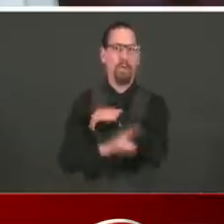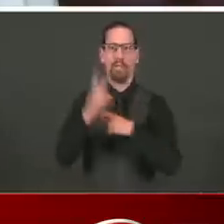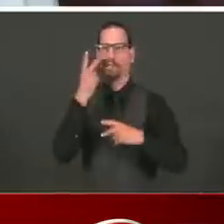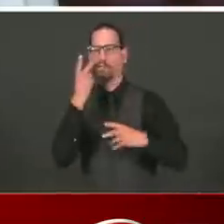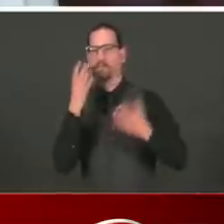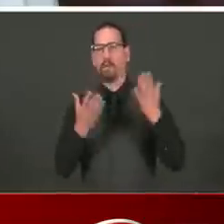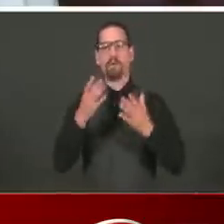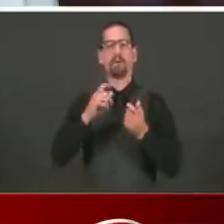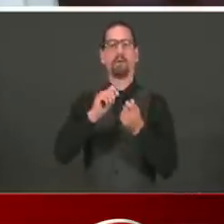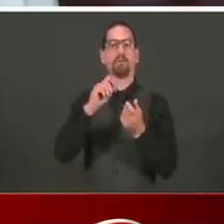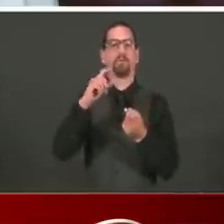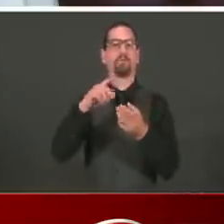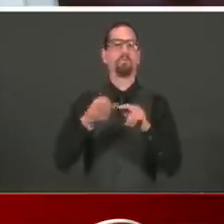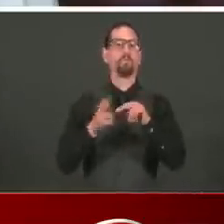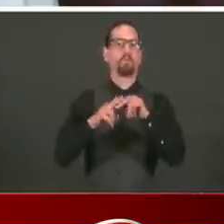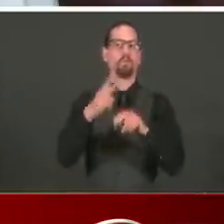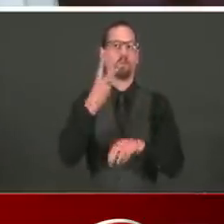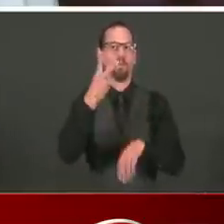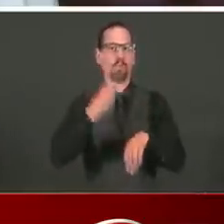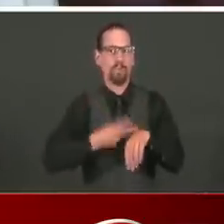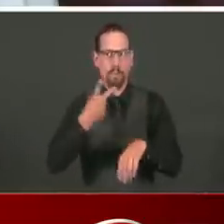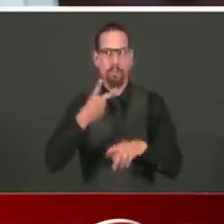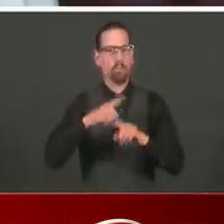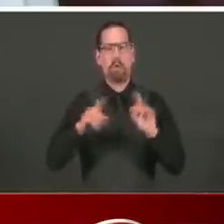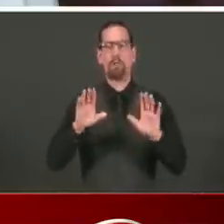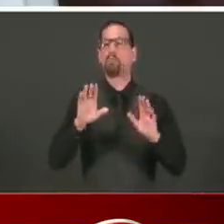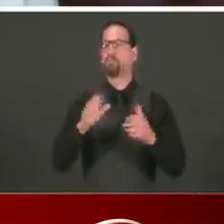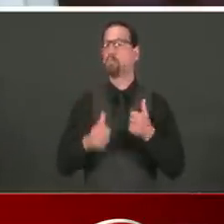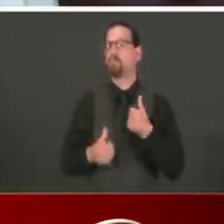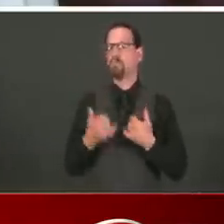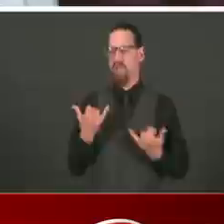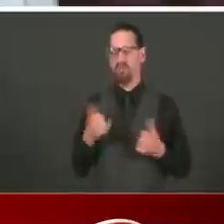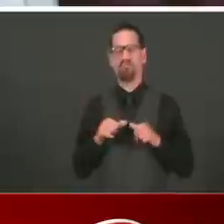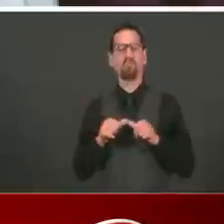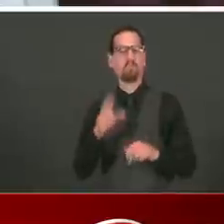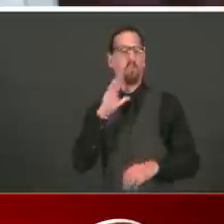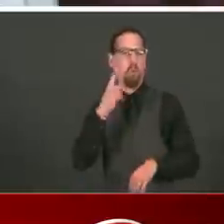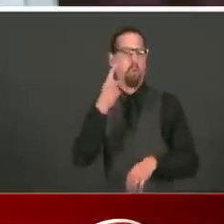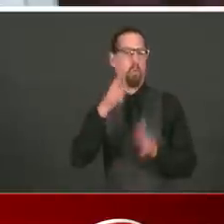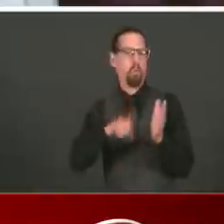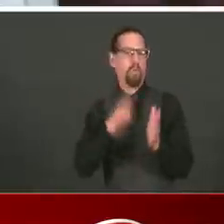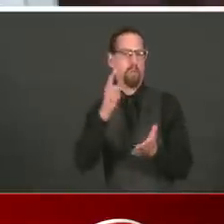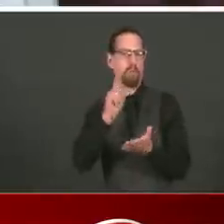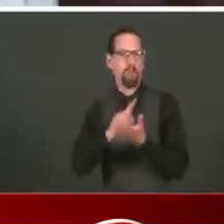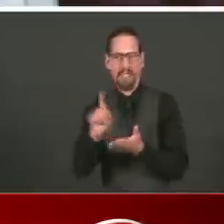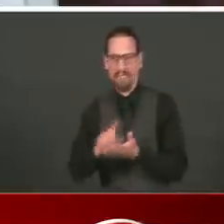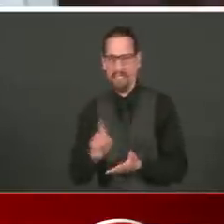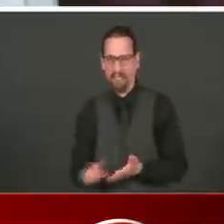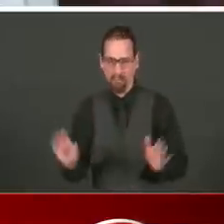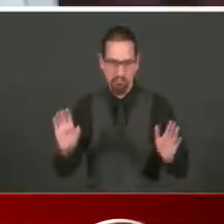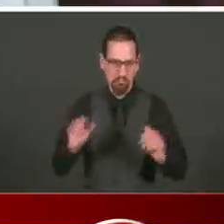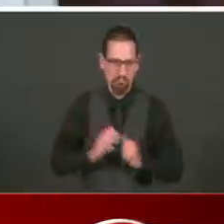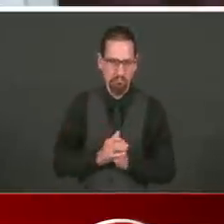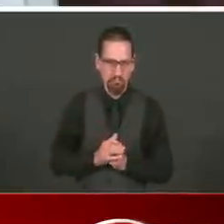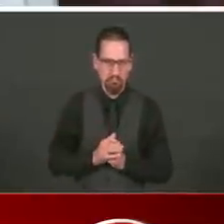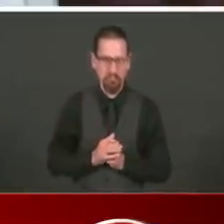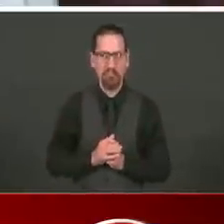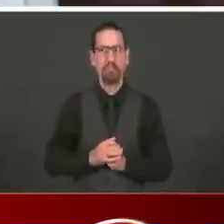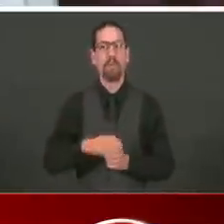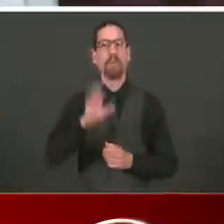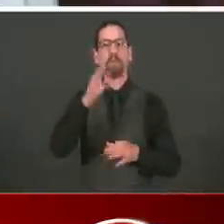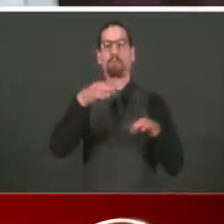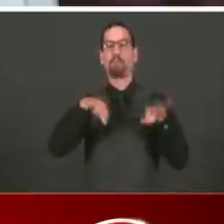But on a steady state for the next month or so, Wednesdays, 1 o'clock, I would ask you to tune in if you can. We're going to try